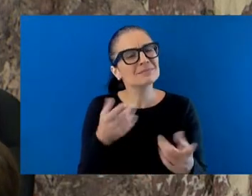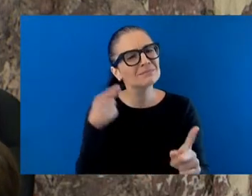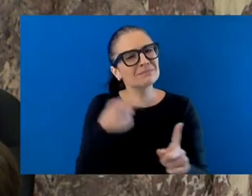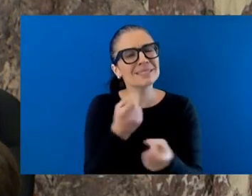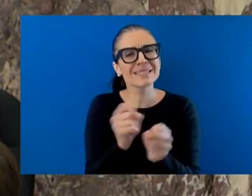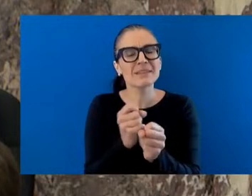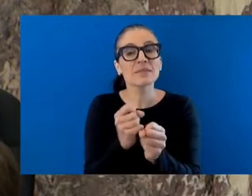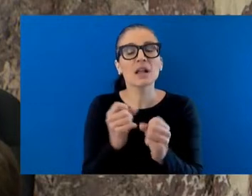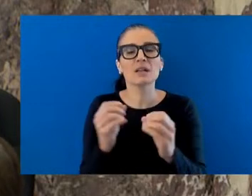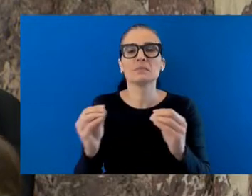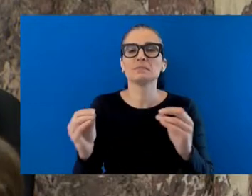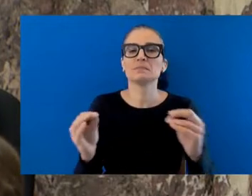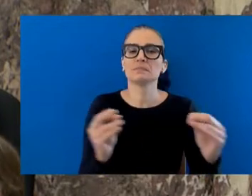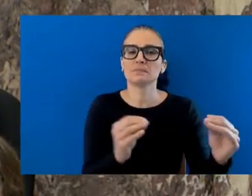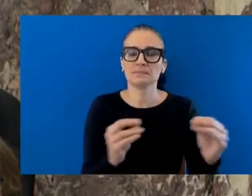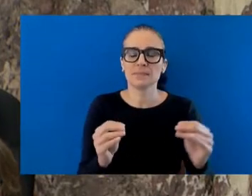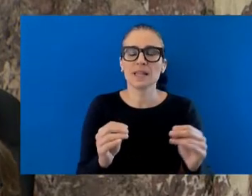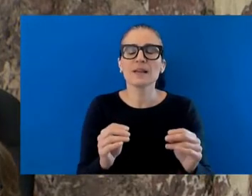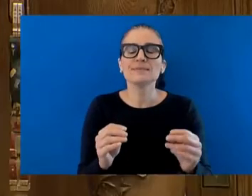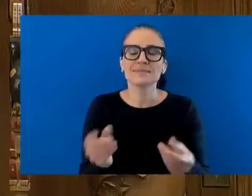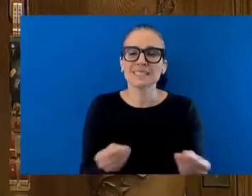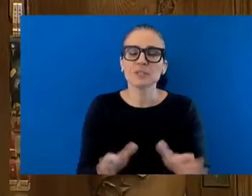Member for Surrey South.